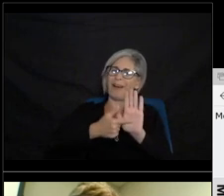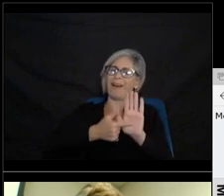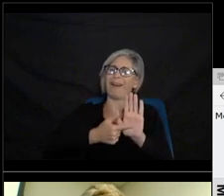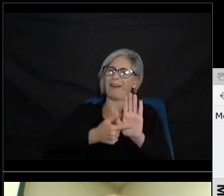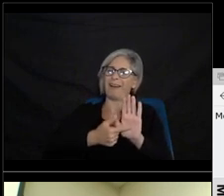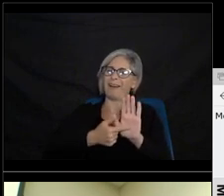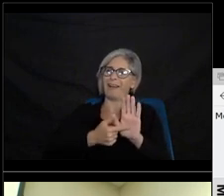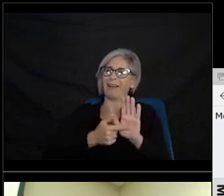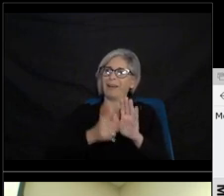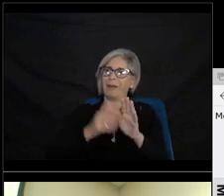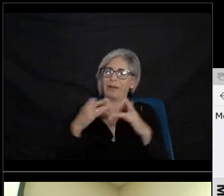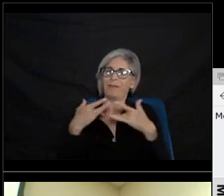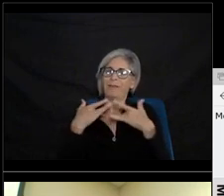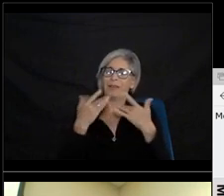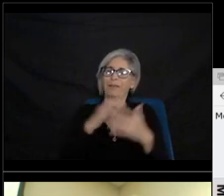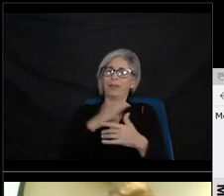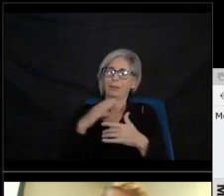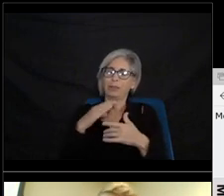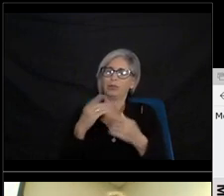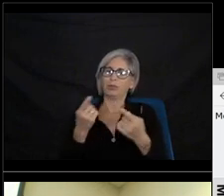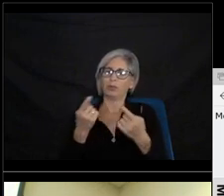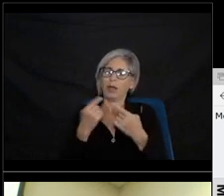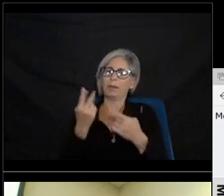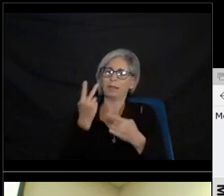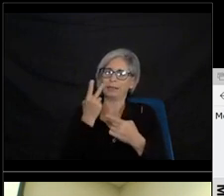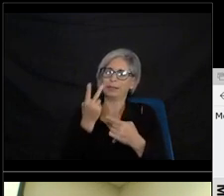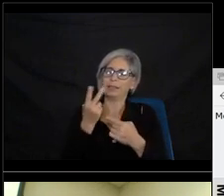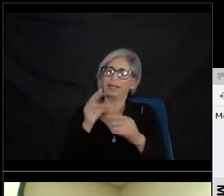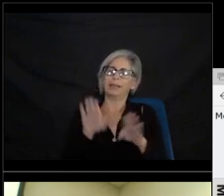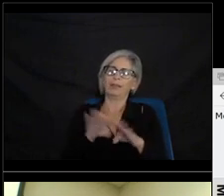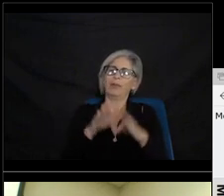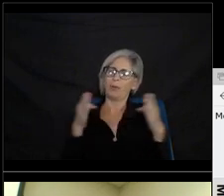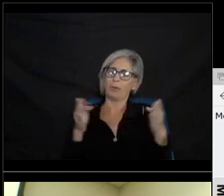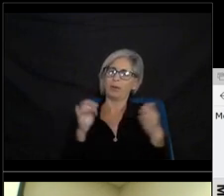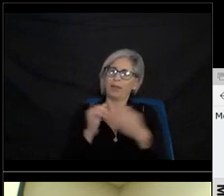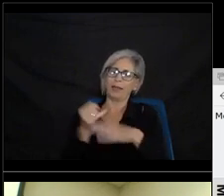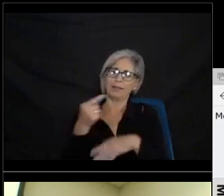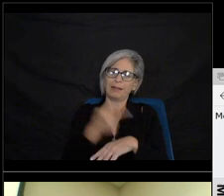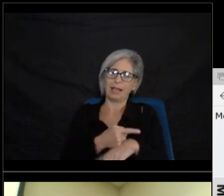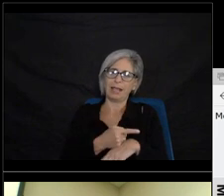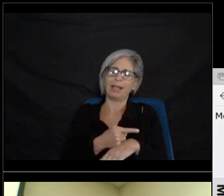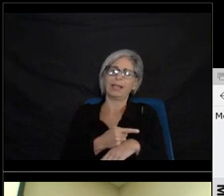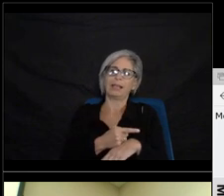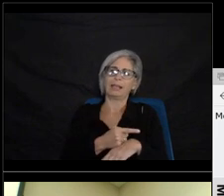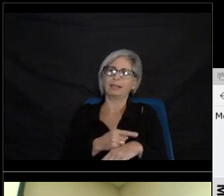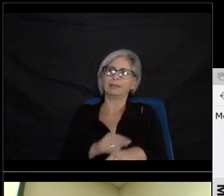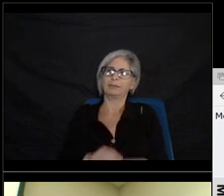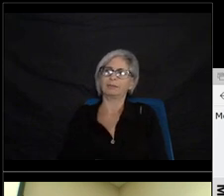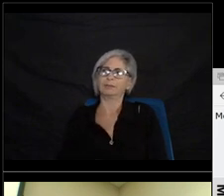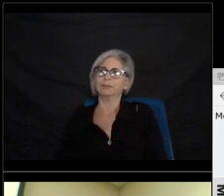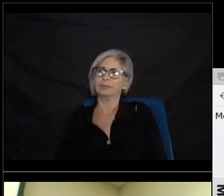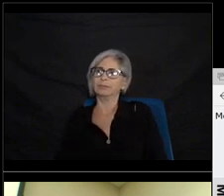event for the commission and the community to honor the mural going back up.